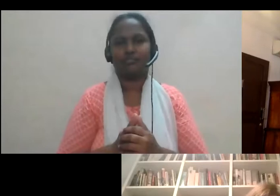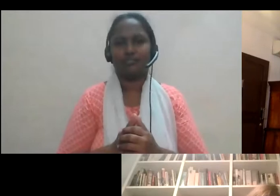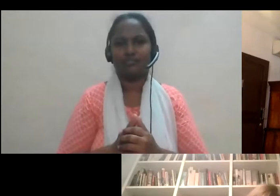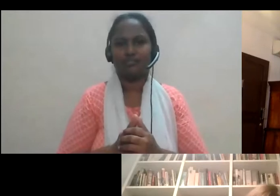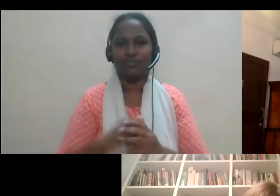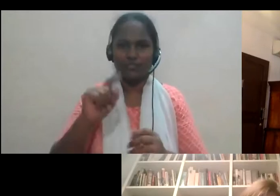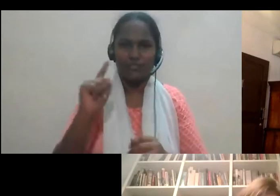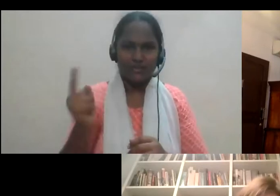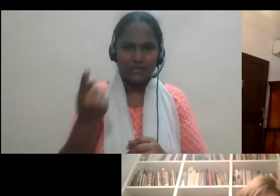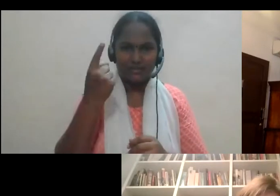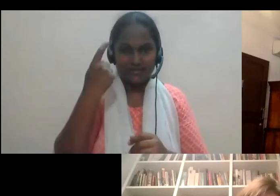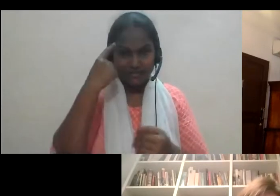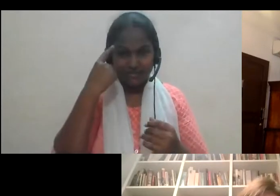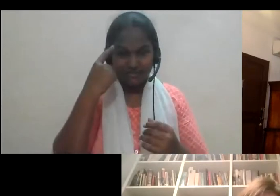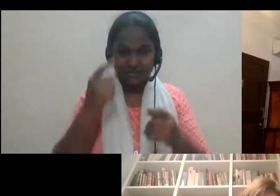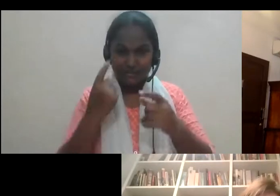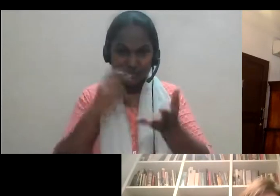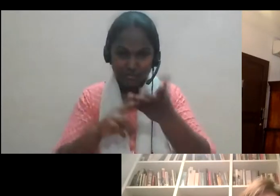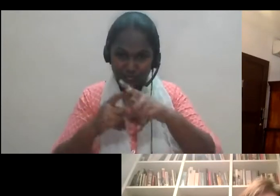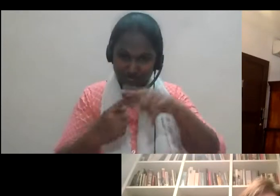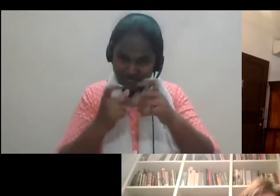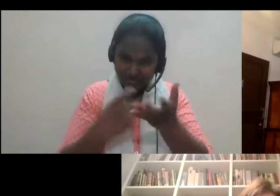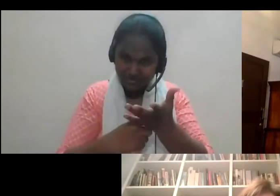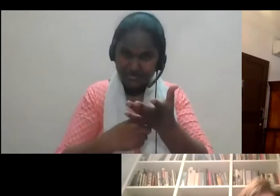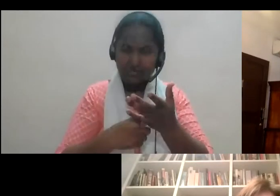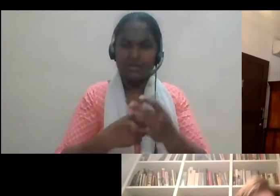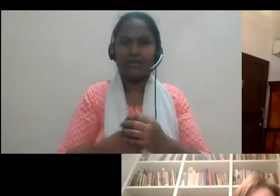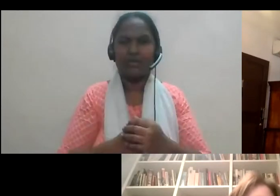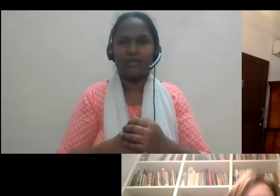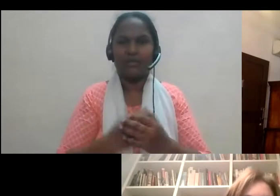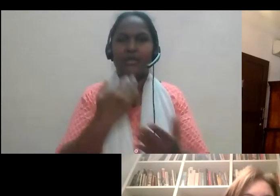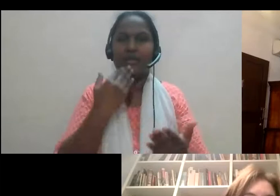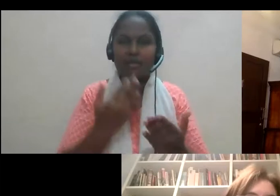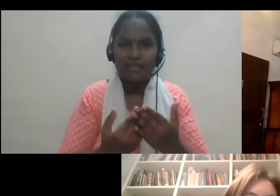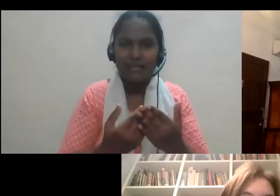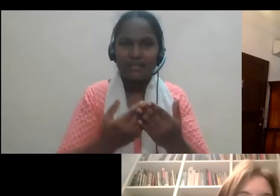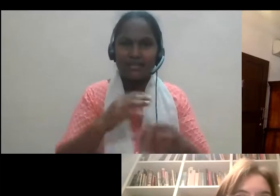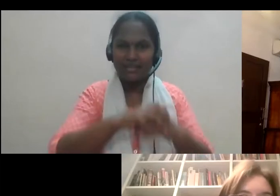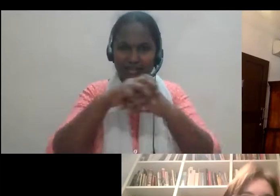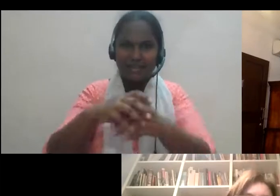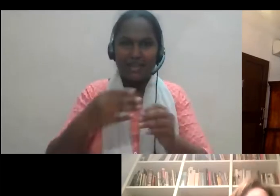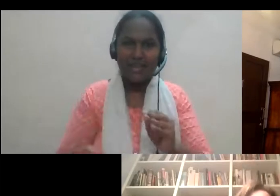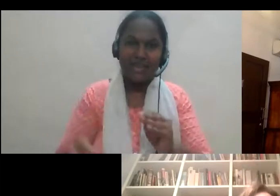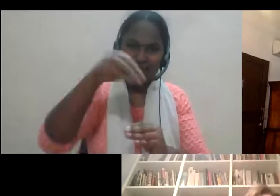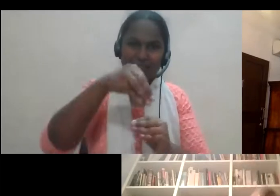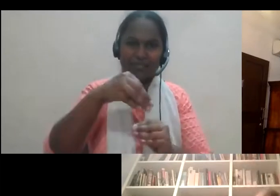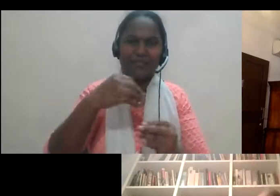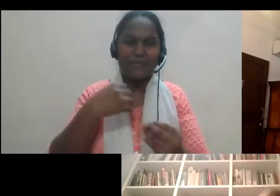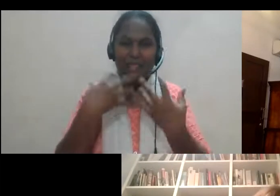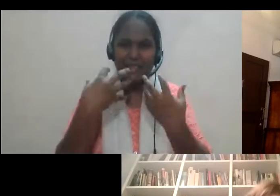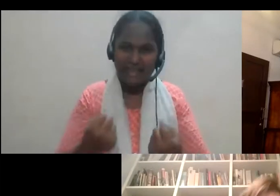Well, first, as a curator, thank you. Thank you, Kamini, for bringing that up that I